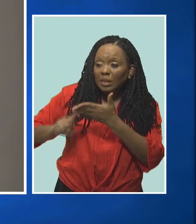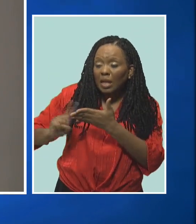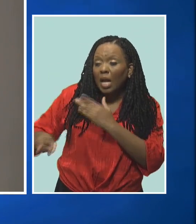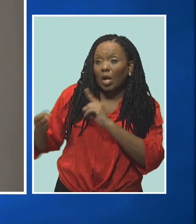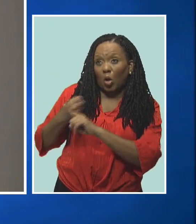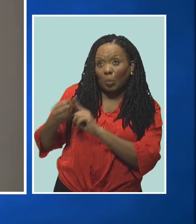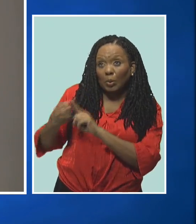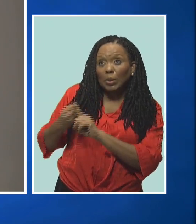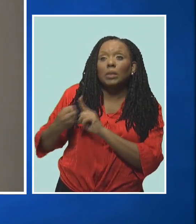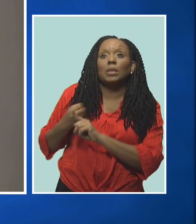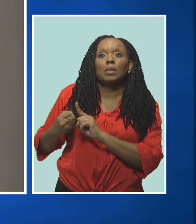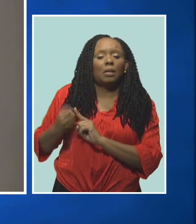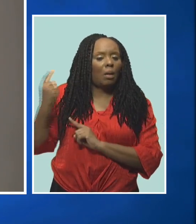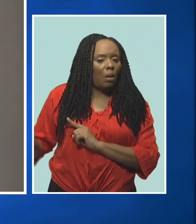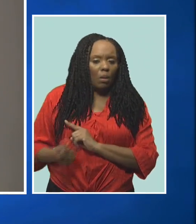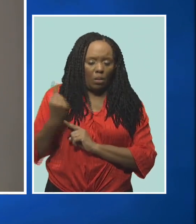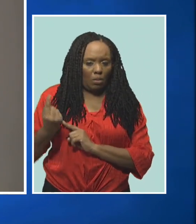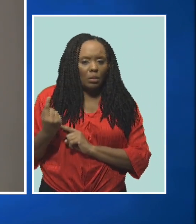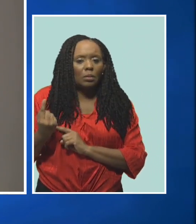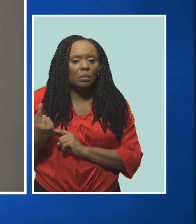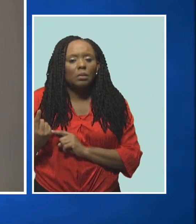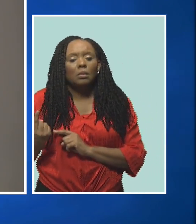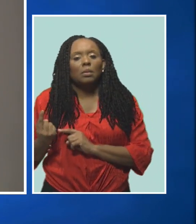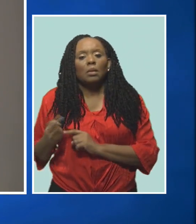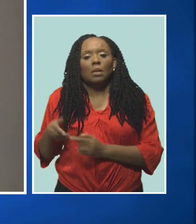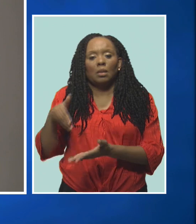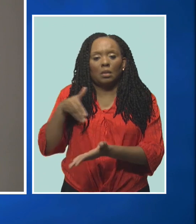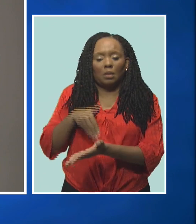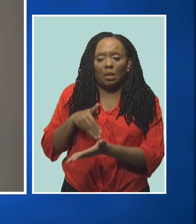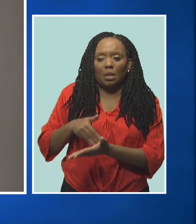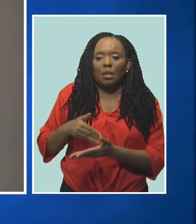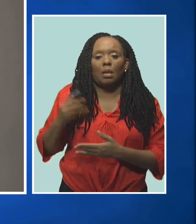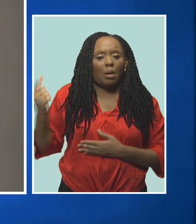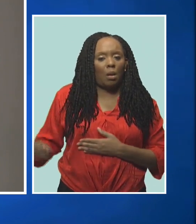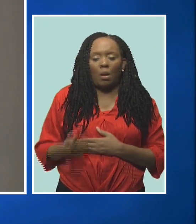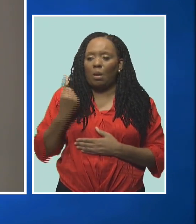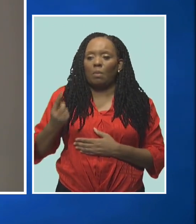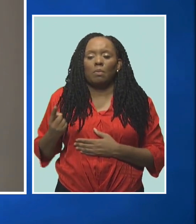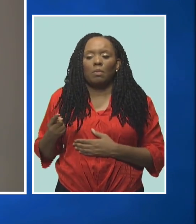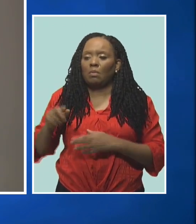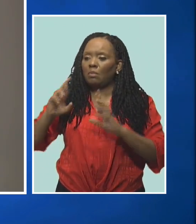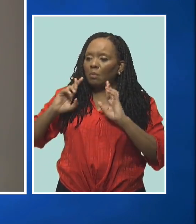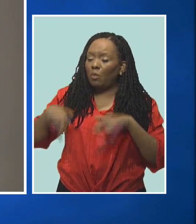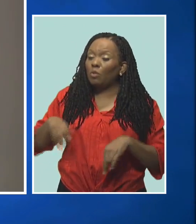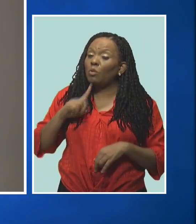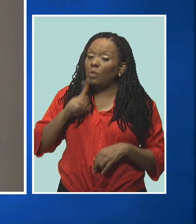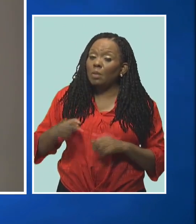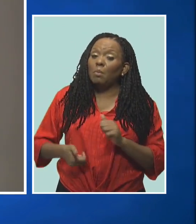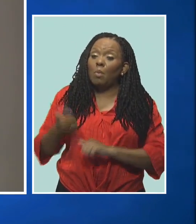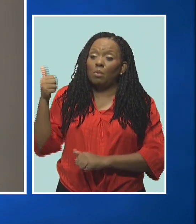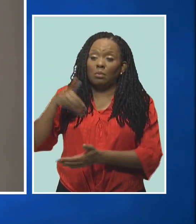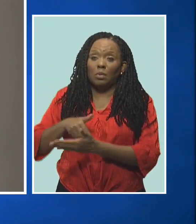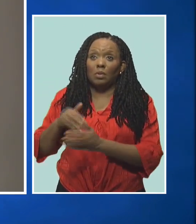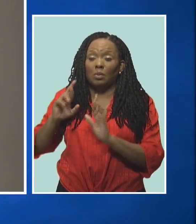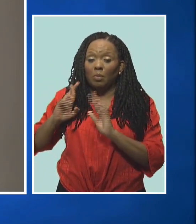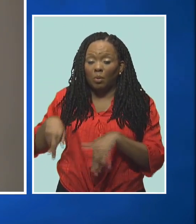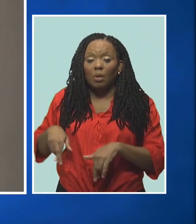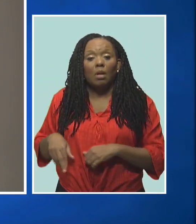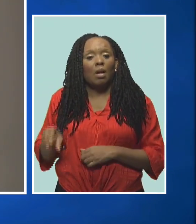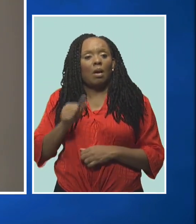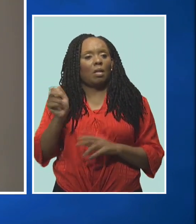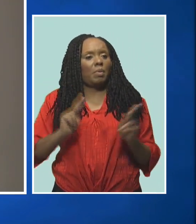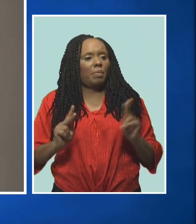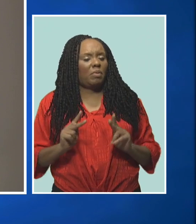going on. Always. They have always been the main reporters of abuse, whereas other persons